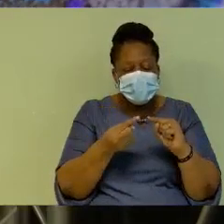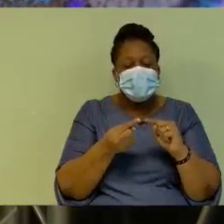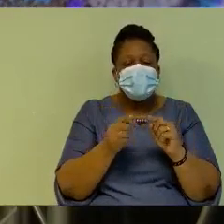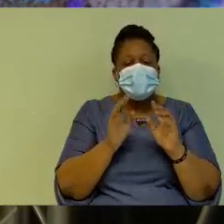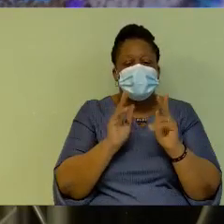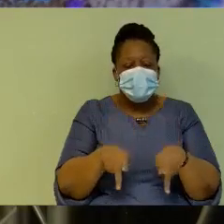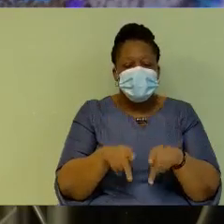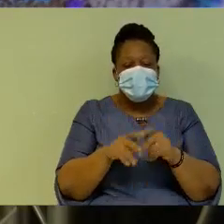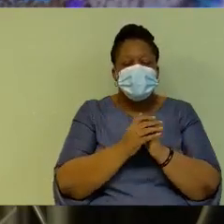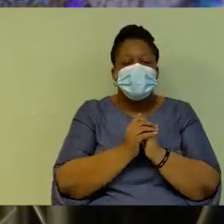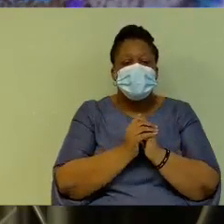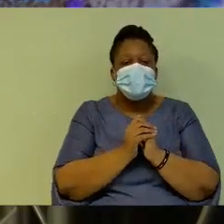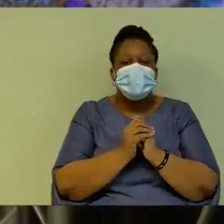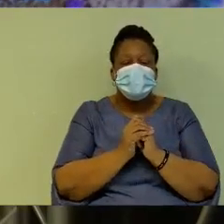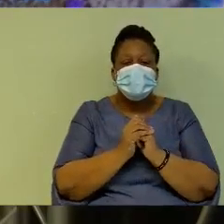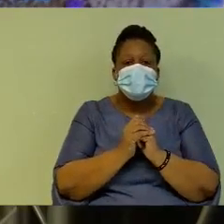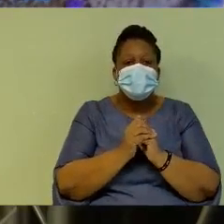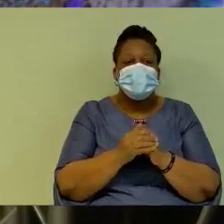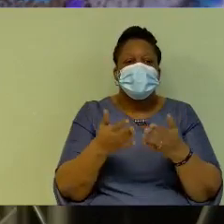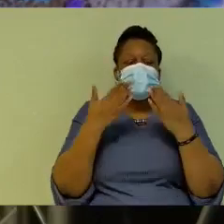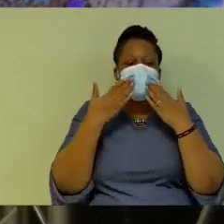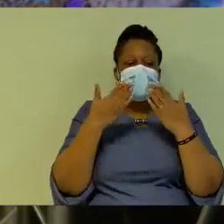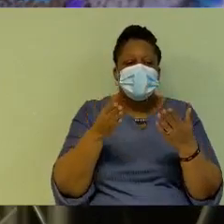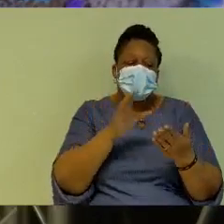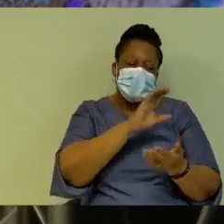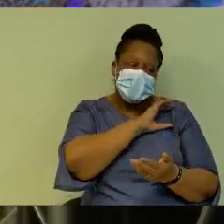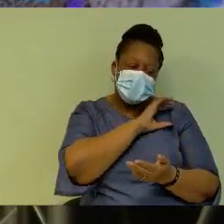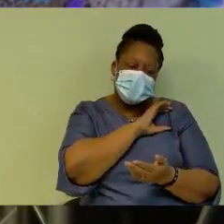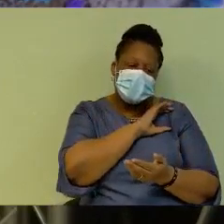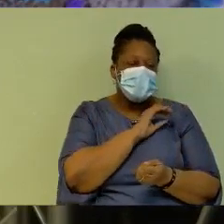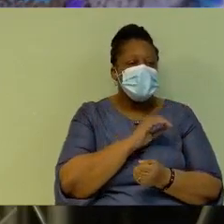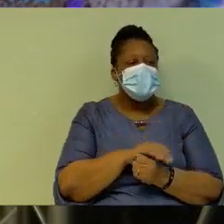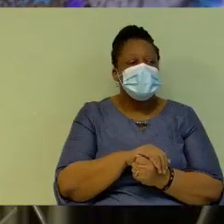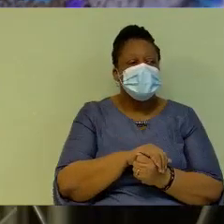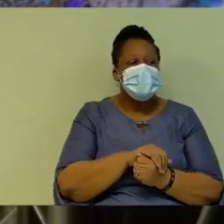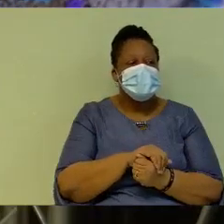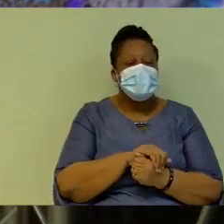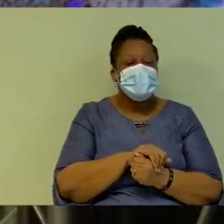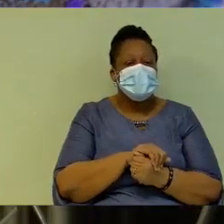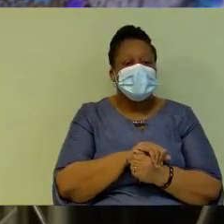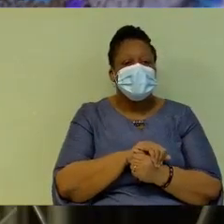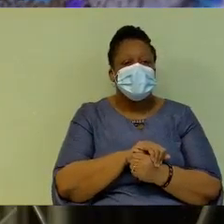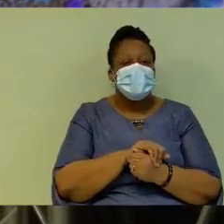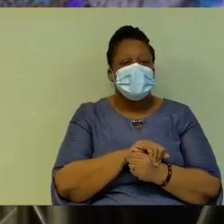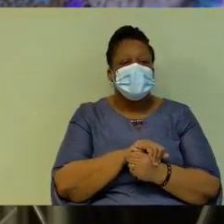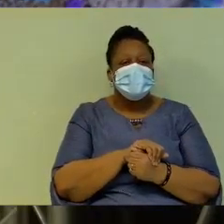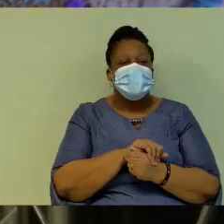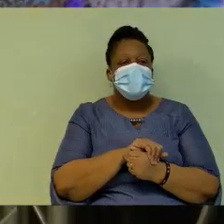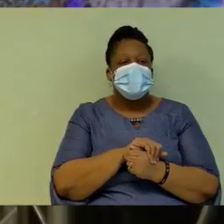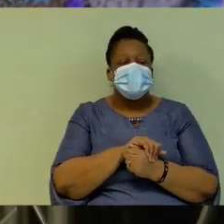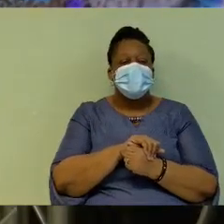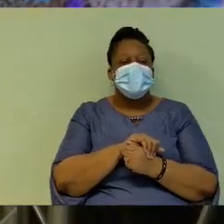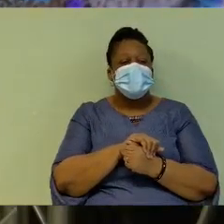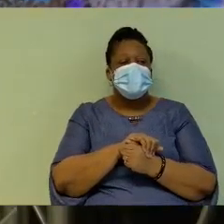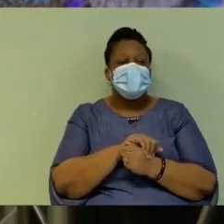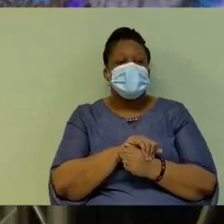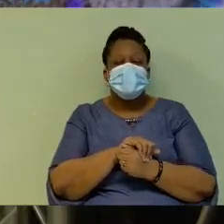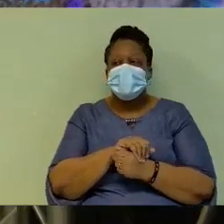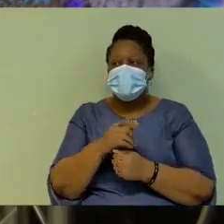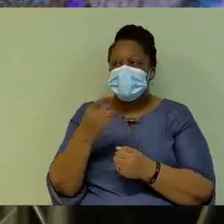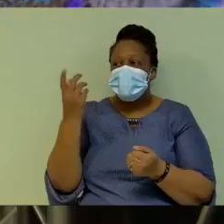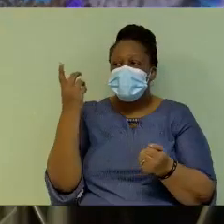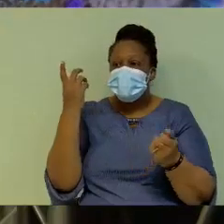We also thank Superintendent Cromwell Henry for his presentation, the Chief